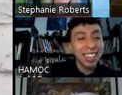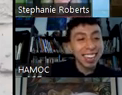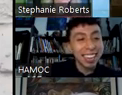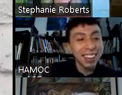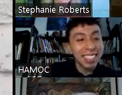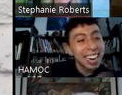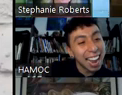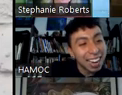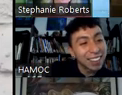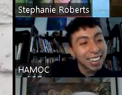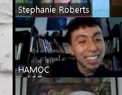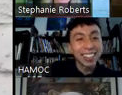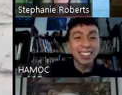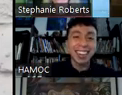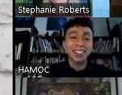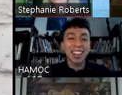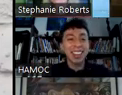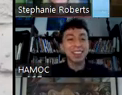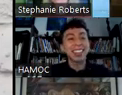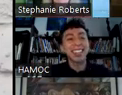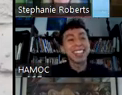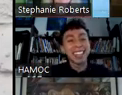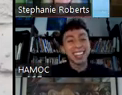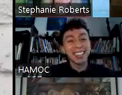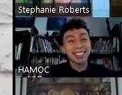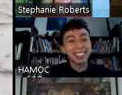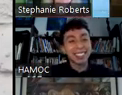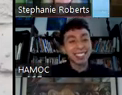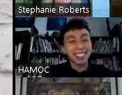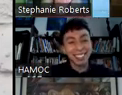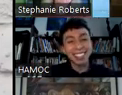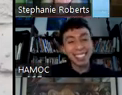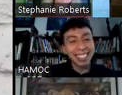that looks like, you know, he's kind of angry, you know, kind of yelling, but